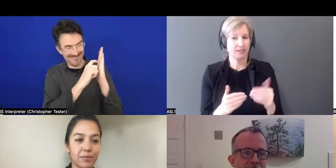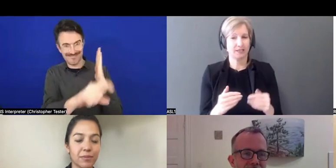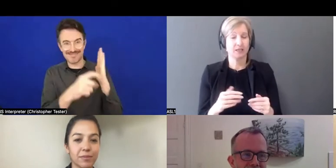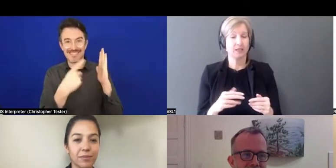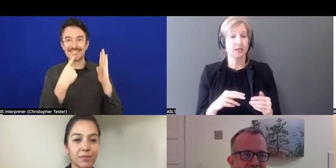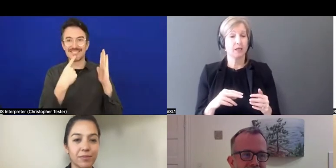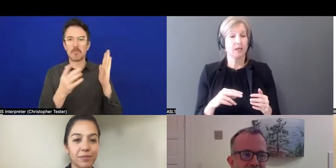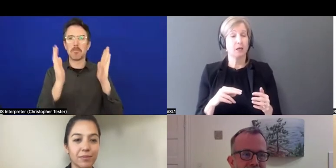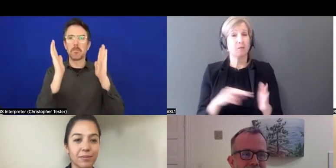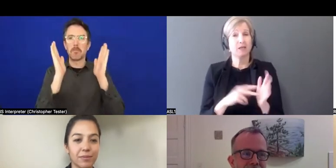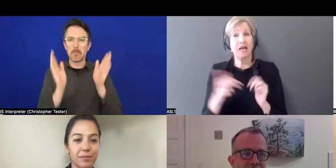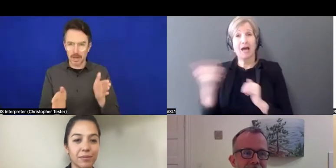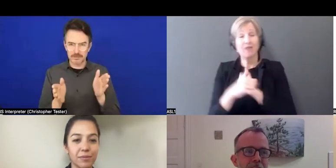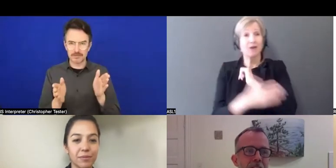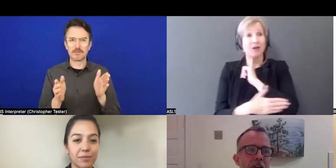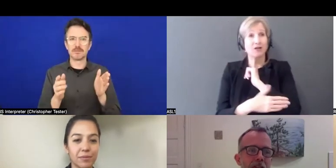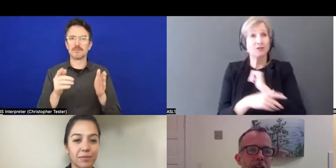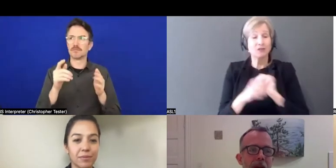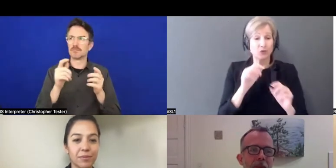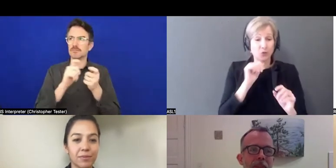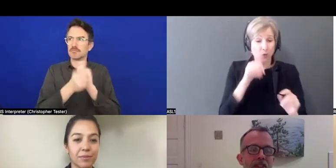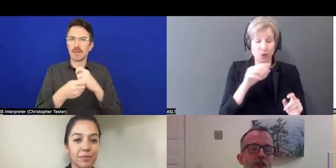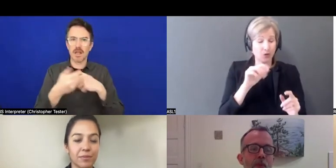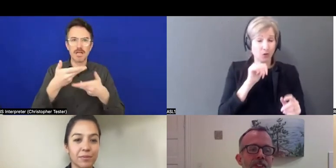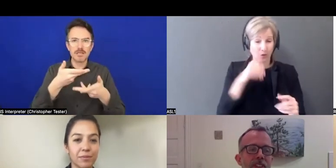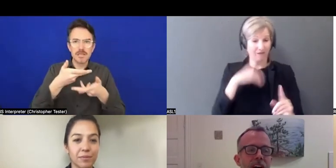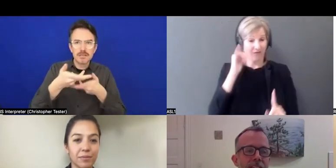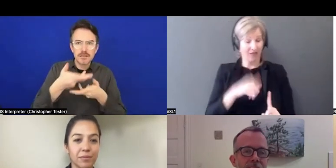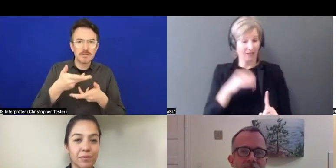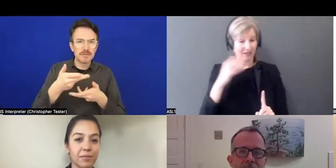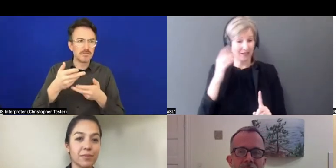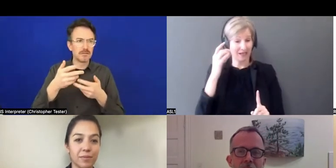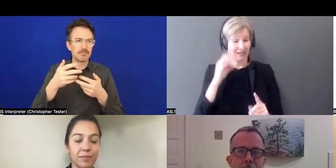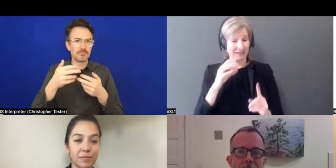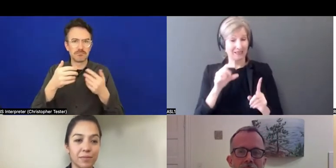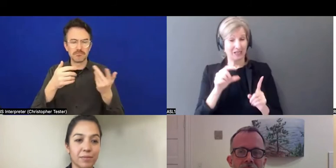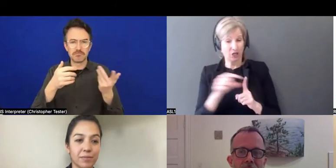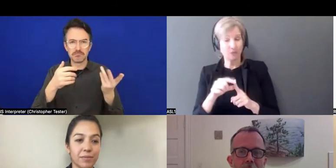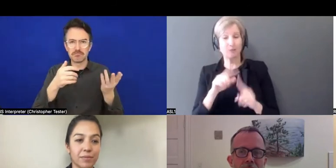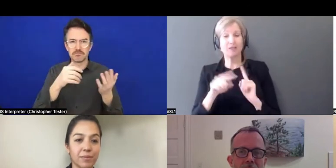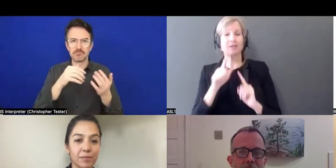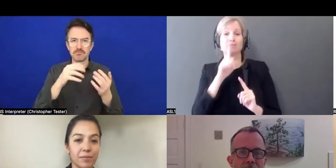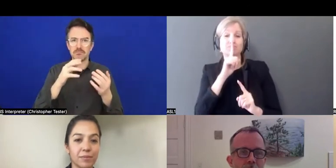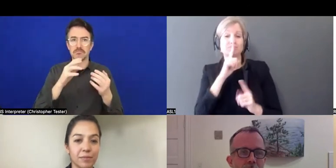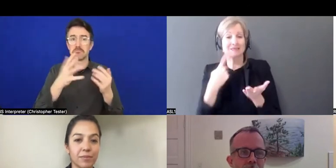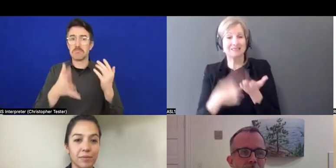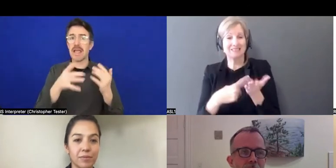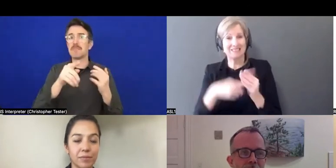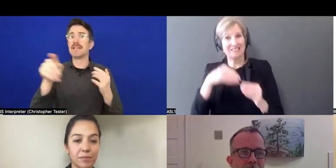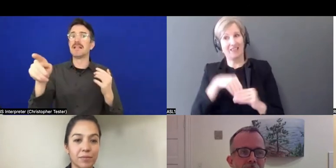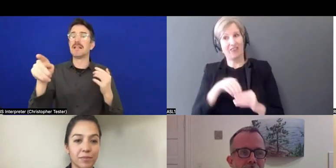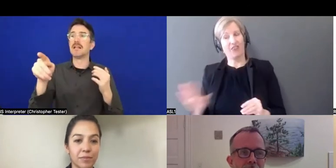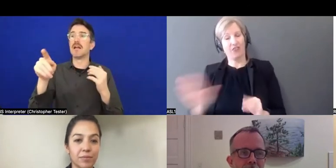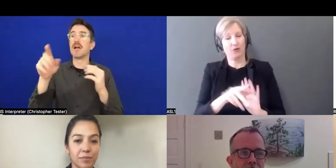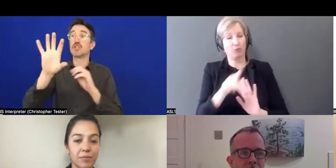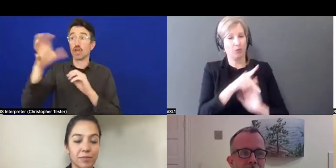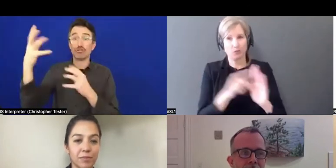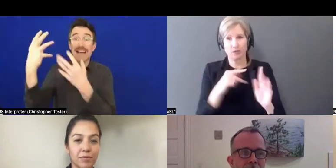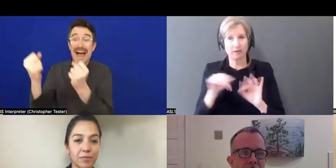don't exist in other contexts. They might be, they just weren't discussed in the policies themselves as we were able to identify